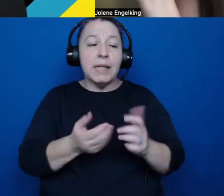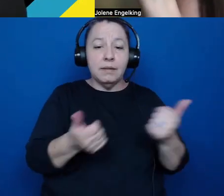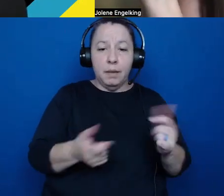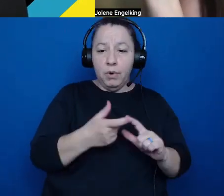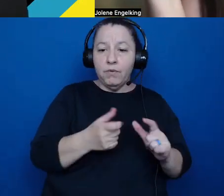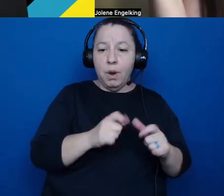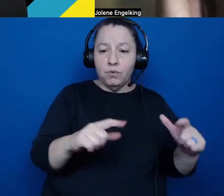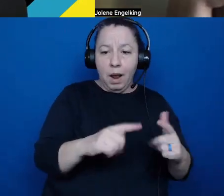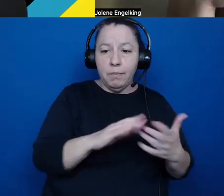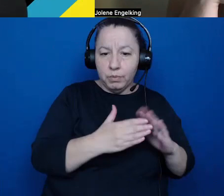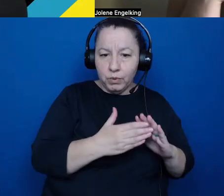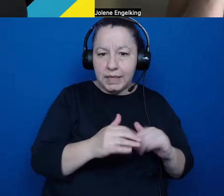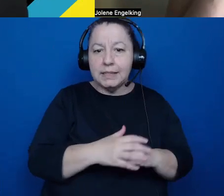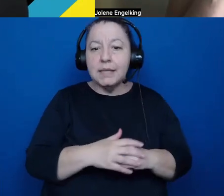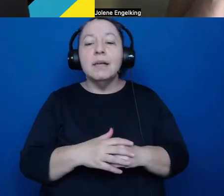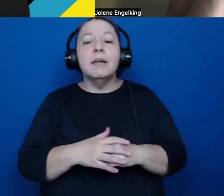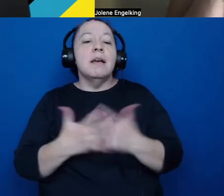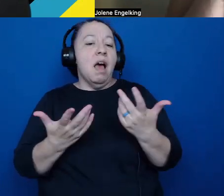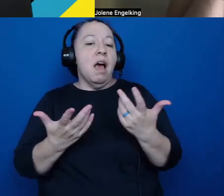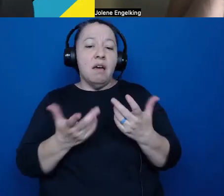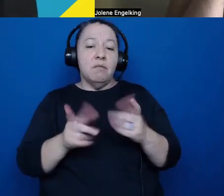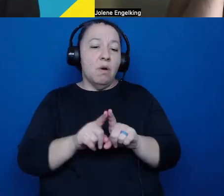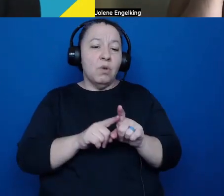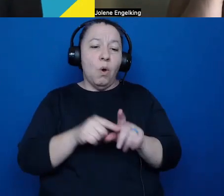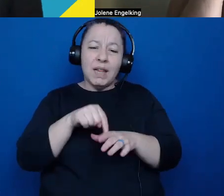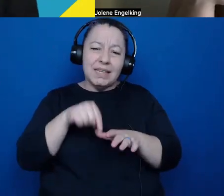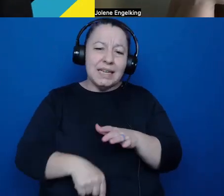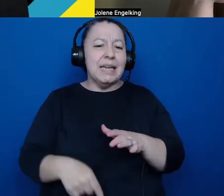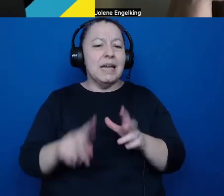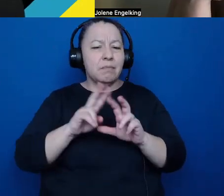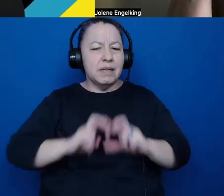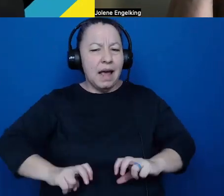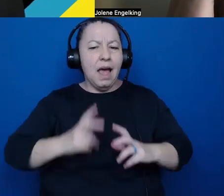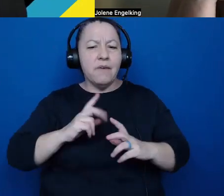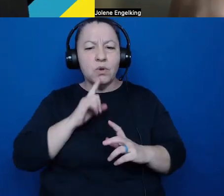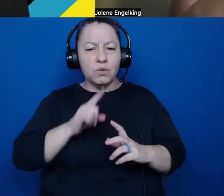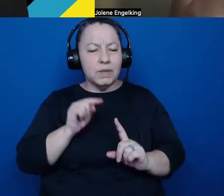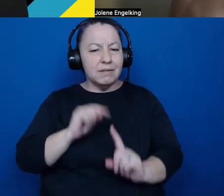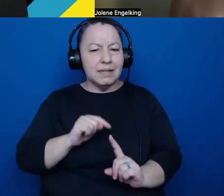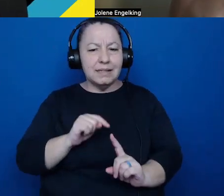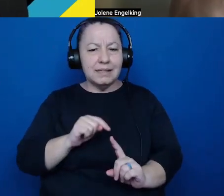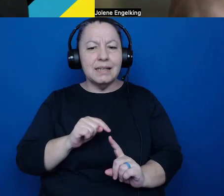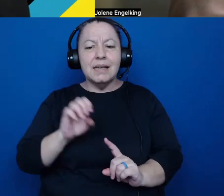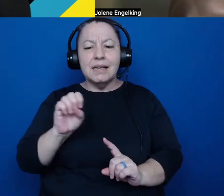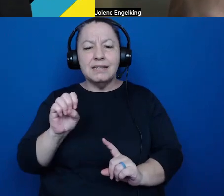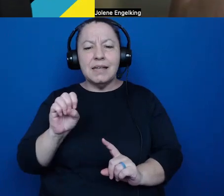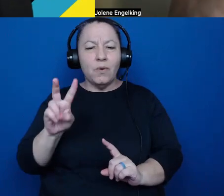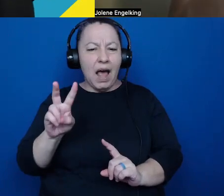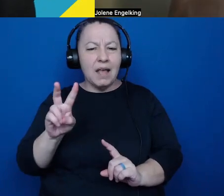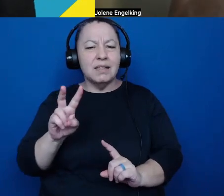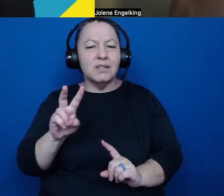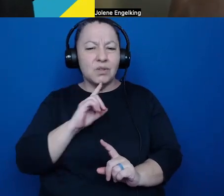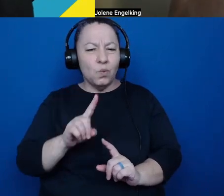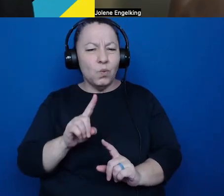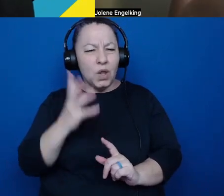bounds, as well as just really dive deeper into what sexual violence looks like as a public